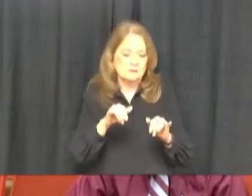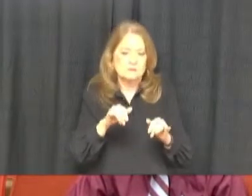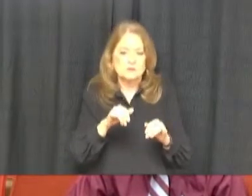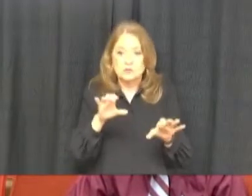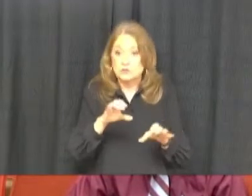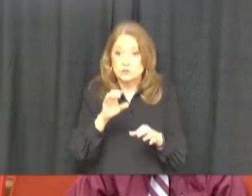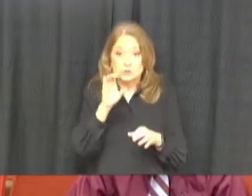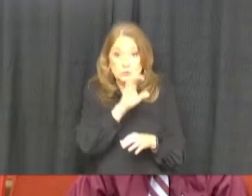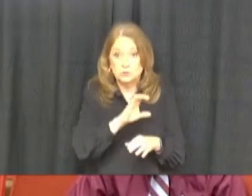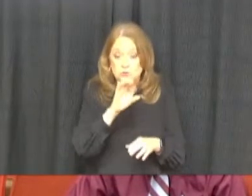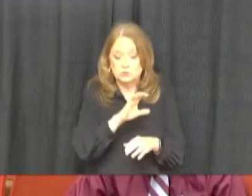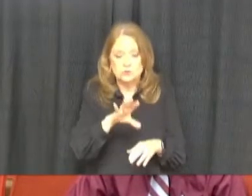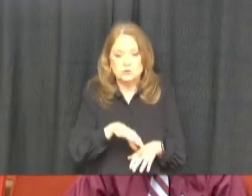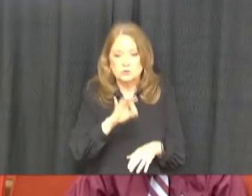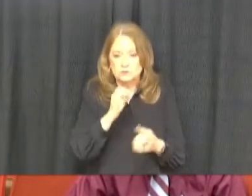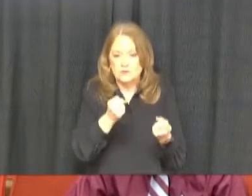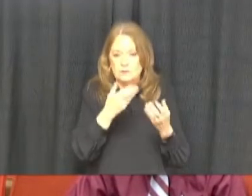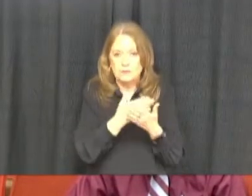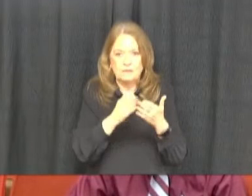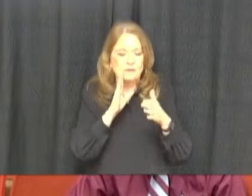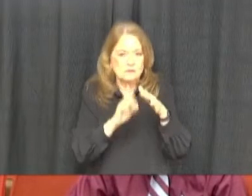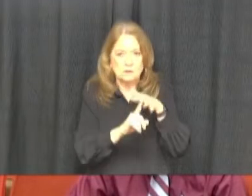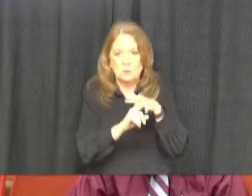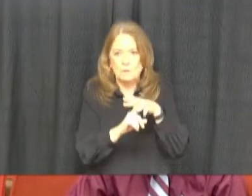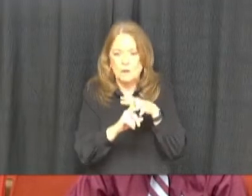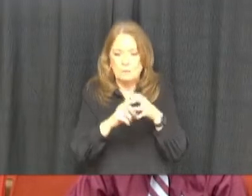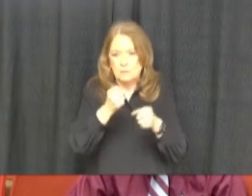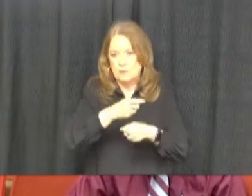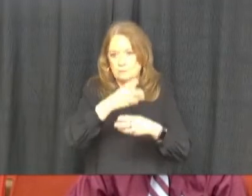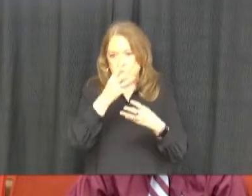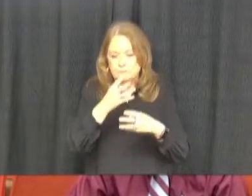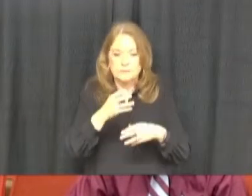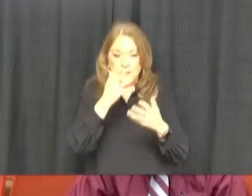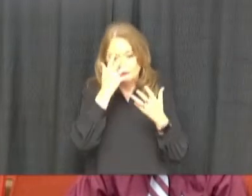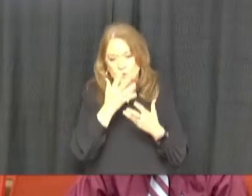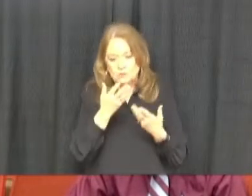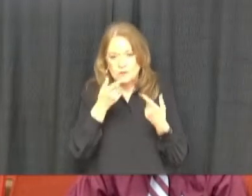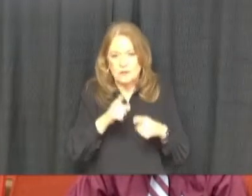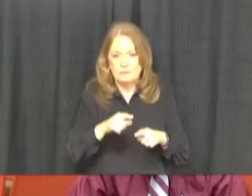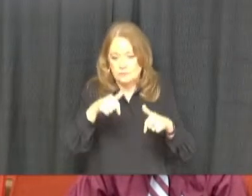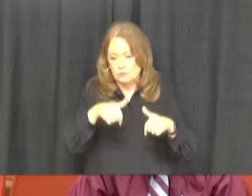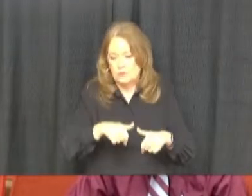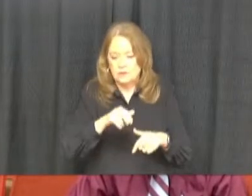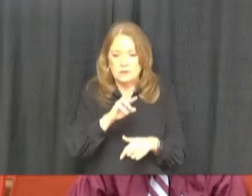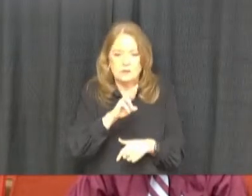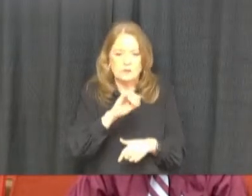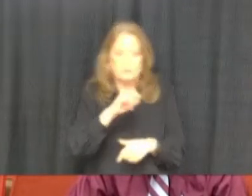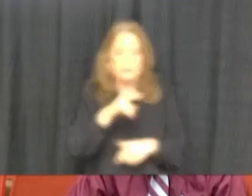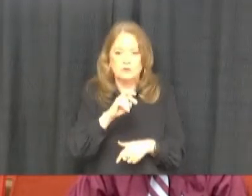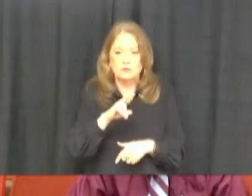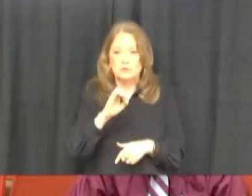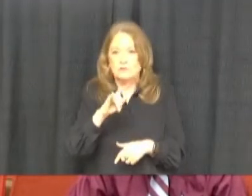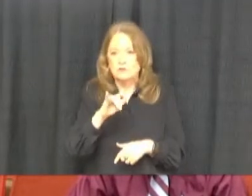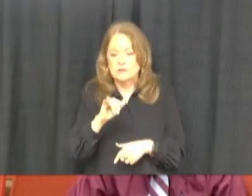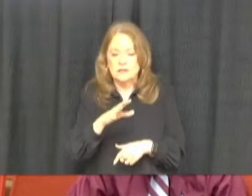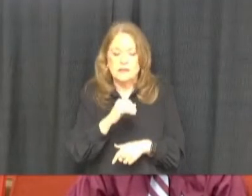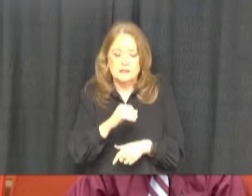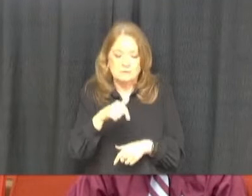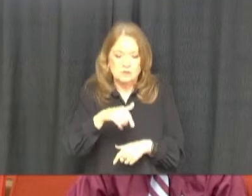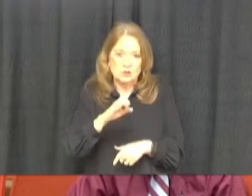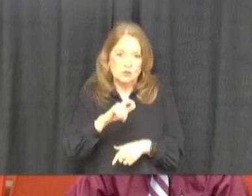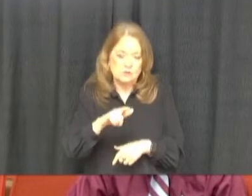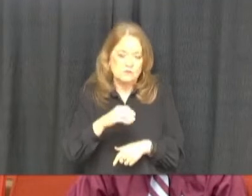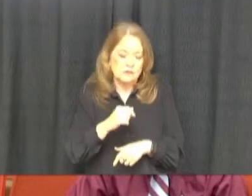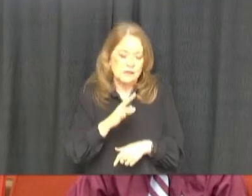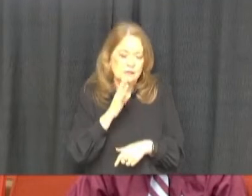search, and there are a number of things that pop up that unfortunately happen right here in River City. And I can speak. I'll speak of a